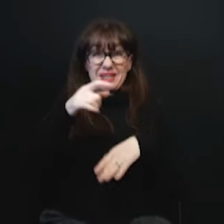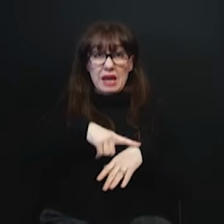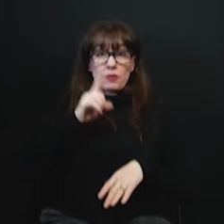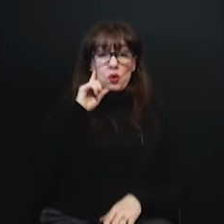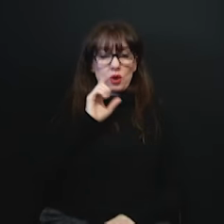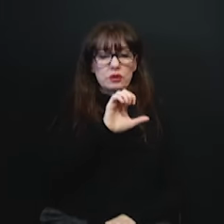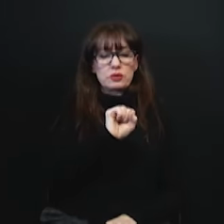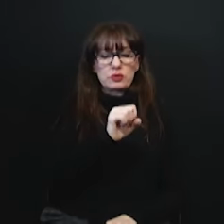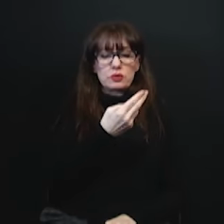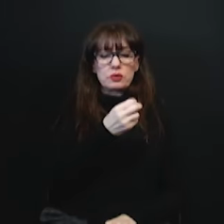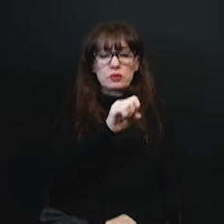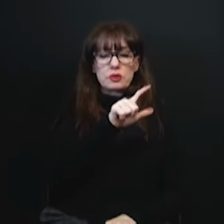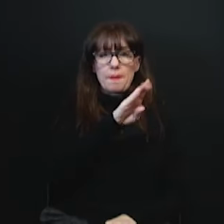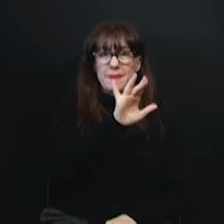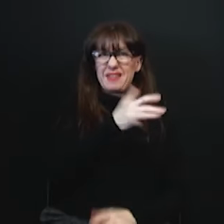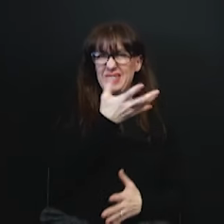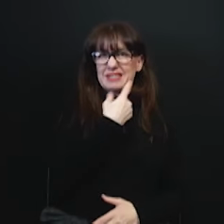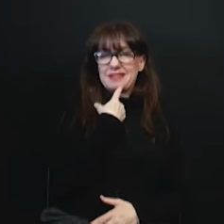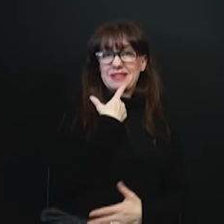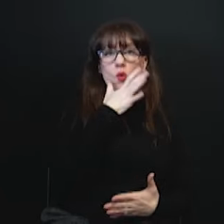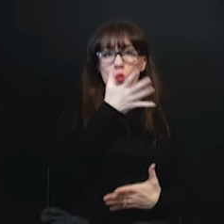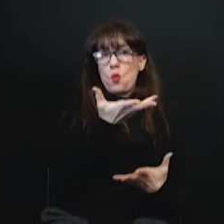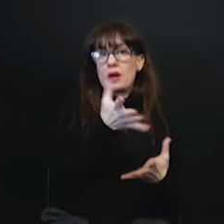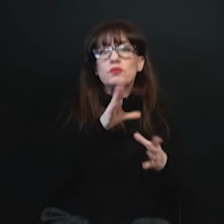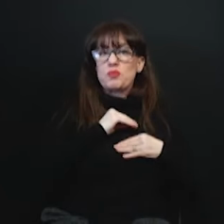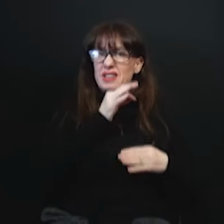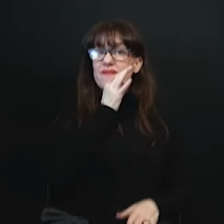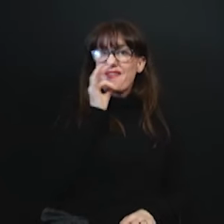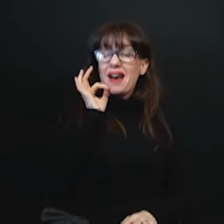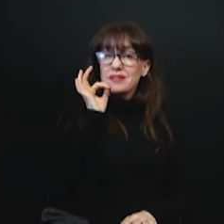say, you might embrace